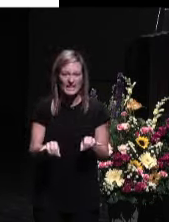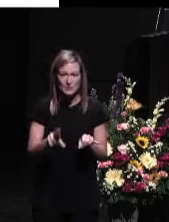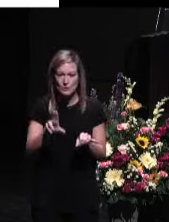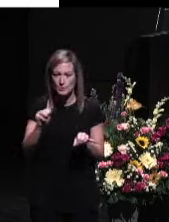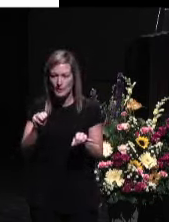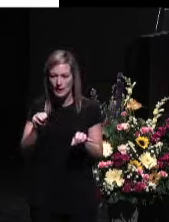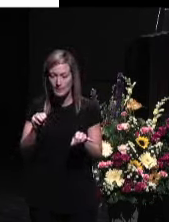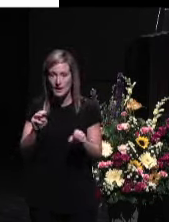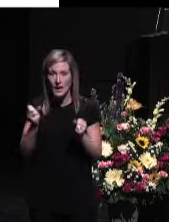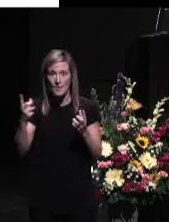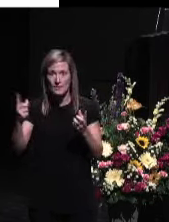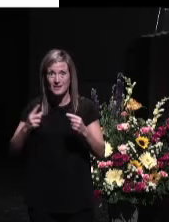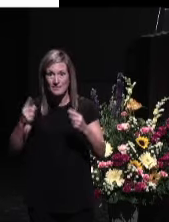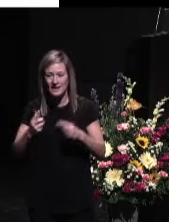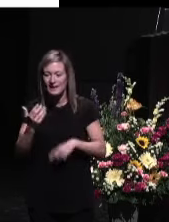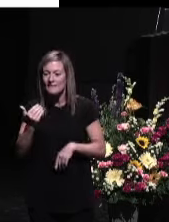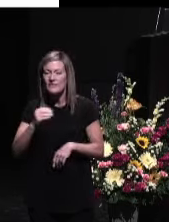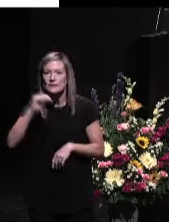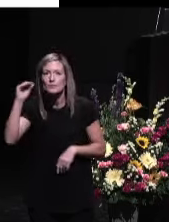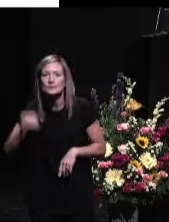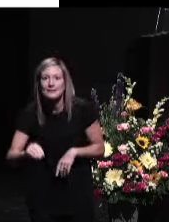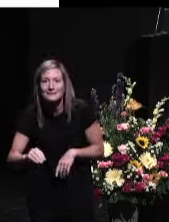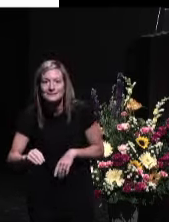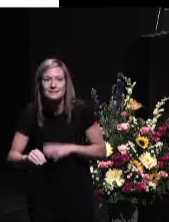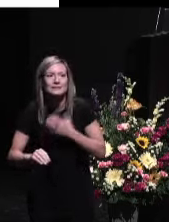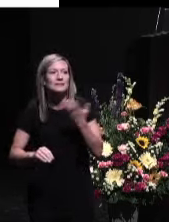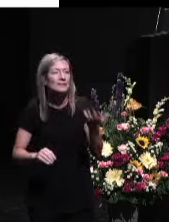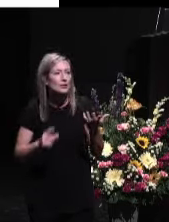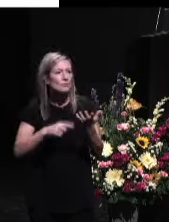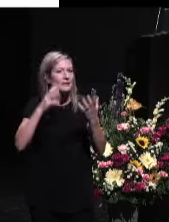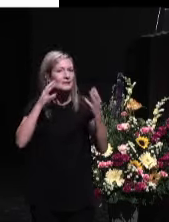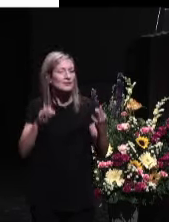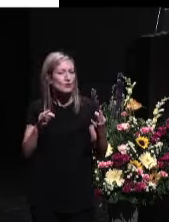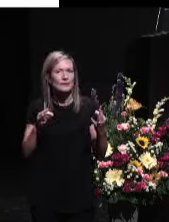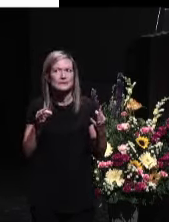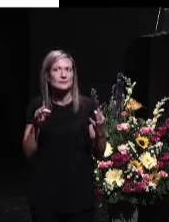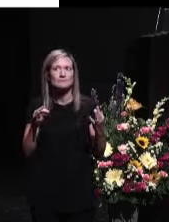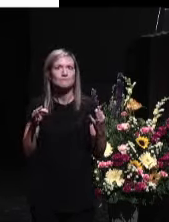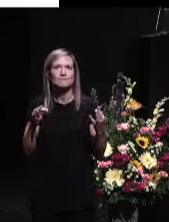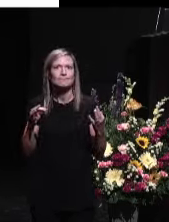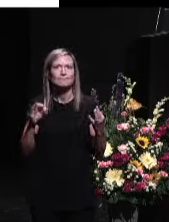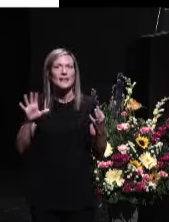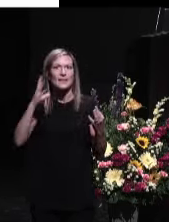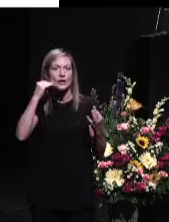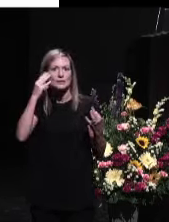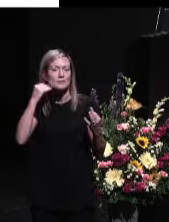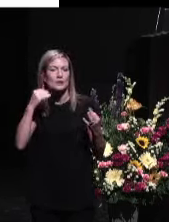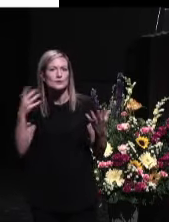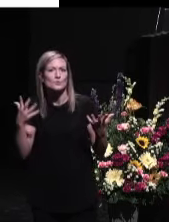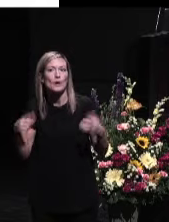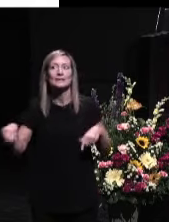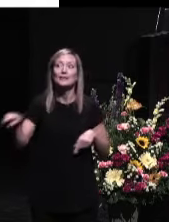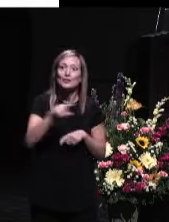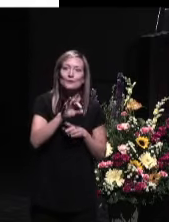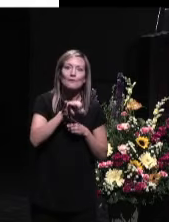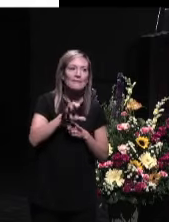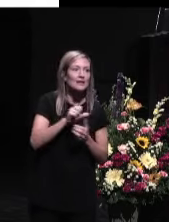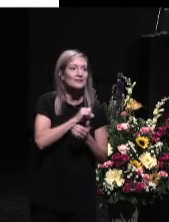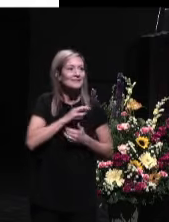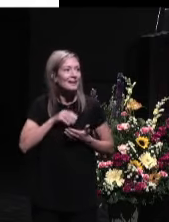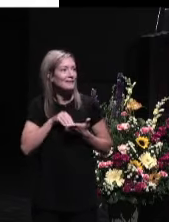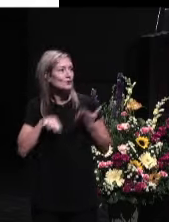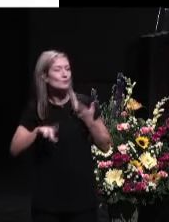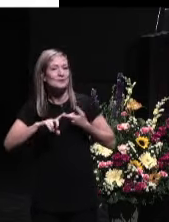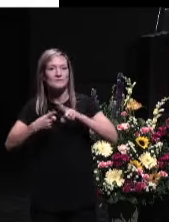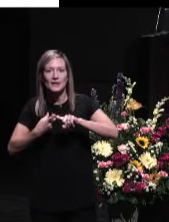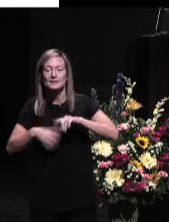what happens in terms of those hallway interactions that determine the quality of the experience. And then the stories they tell. The stories they tell as